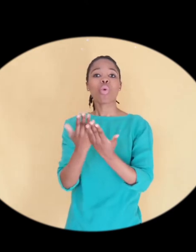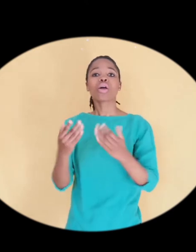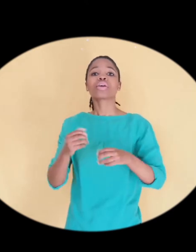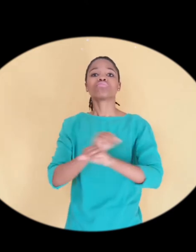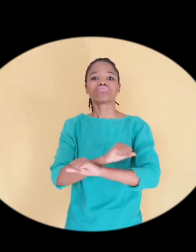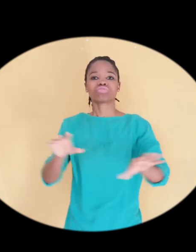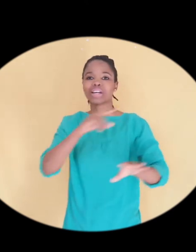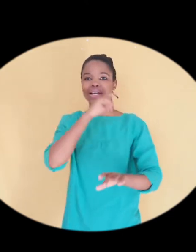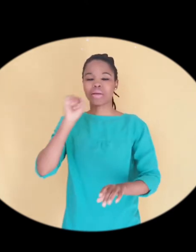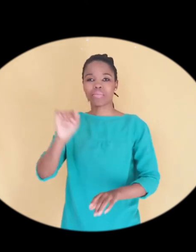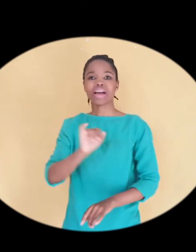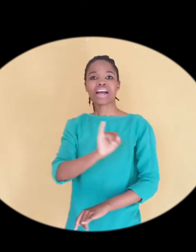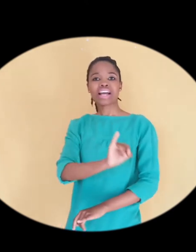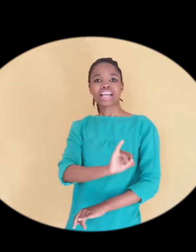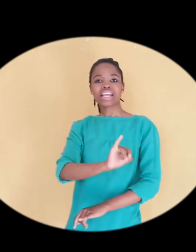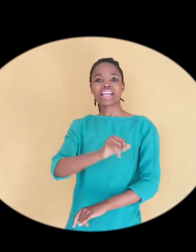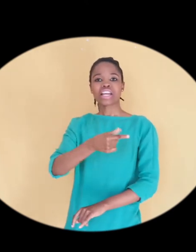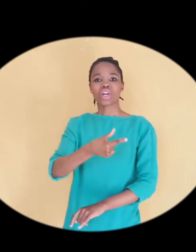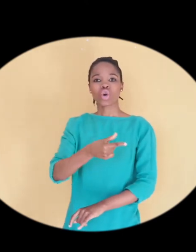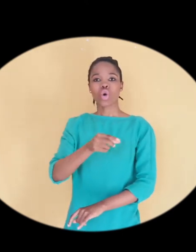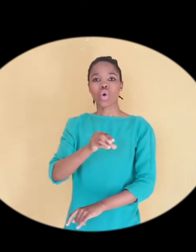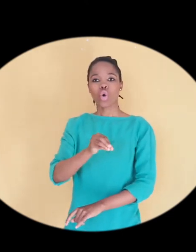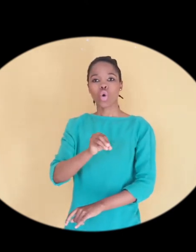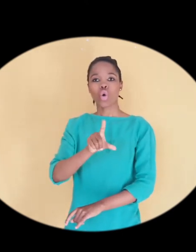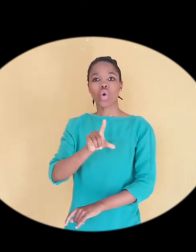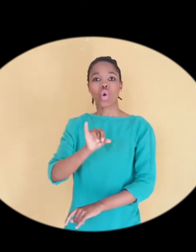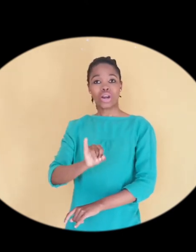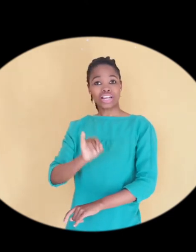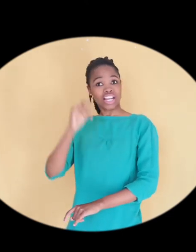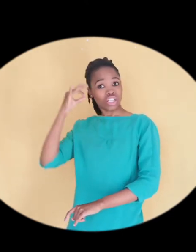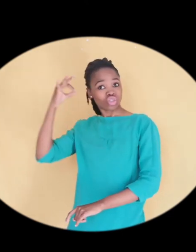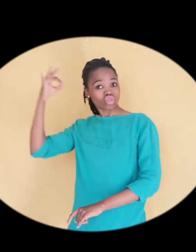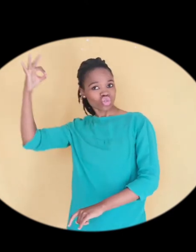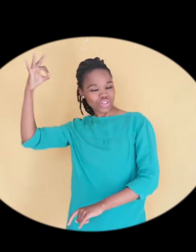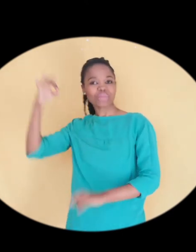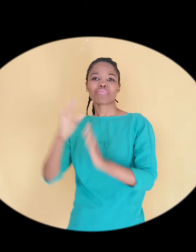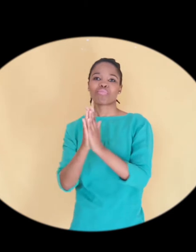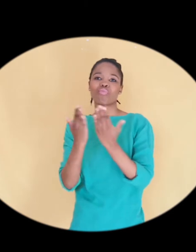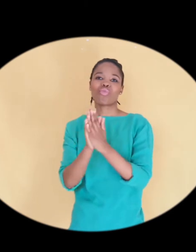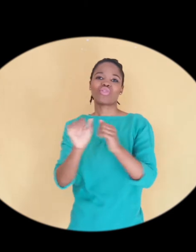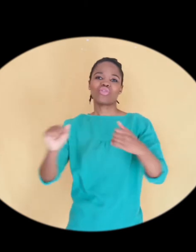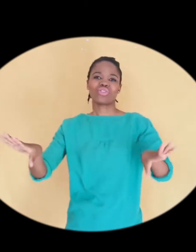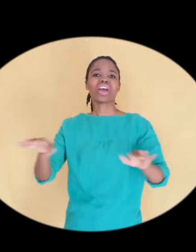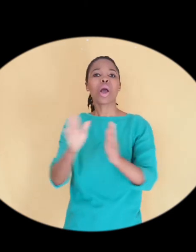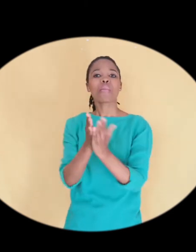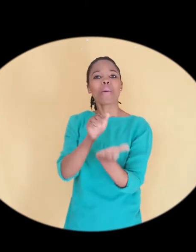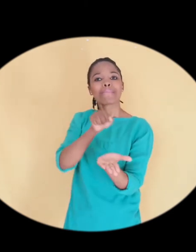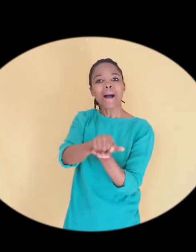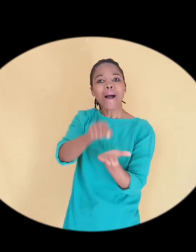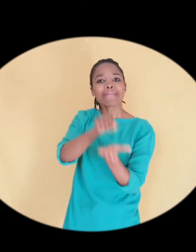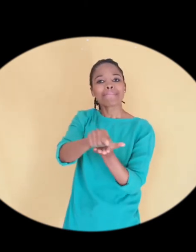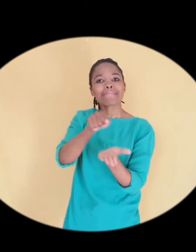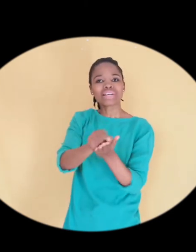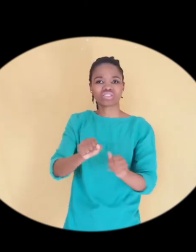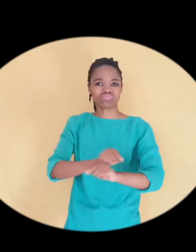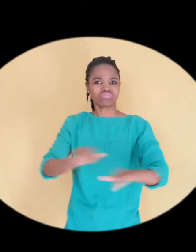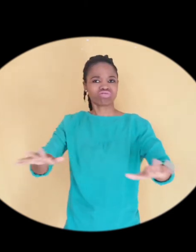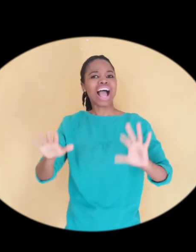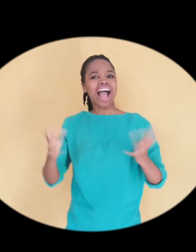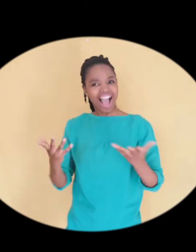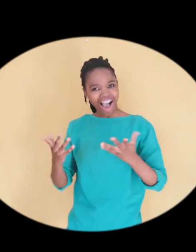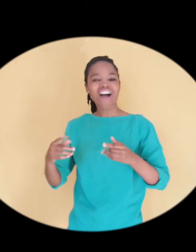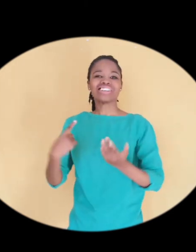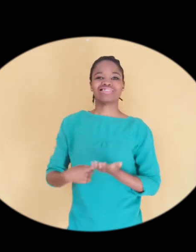called iGoli Dreams, and we had to talk about that and publishing and getting the book published and just the journey of the